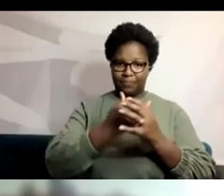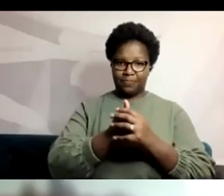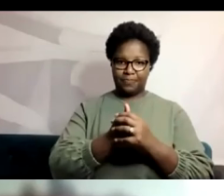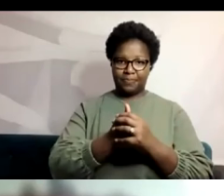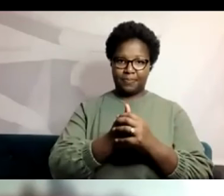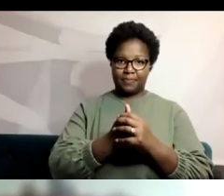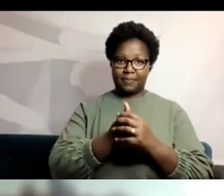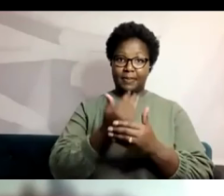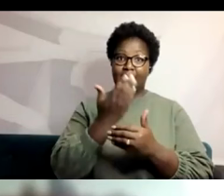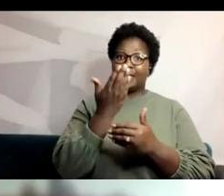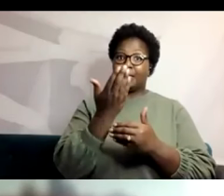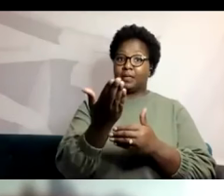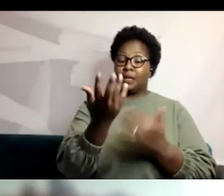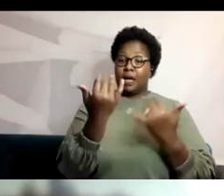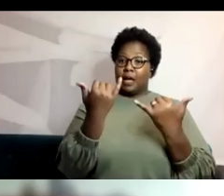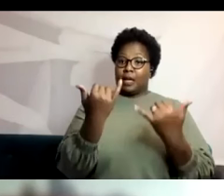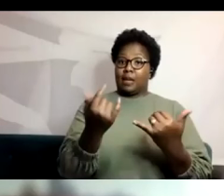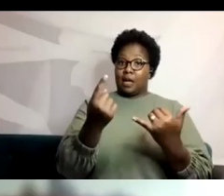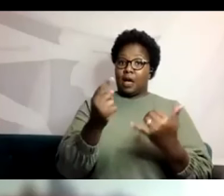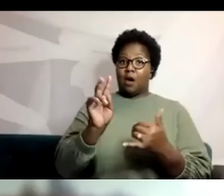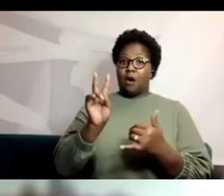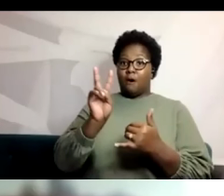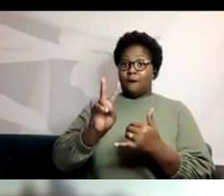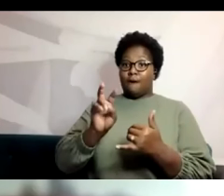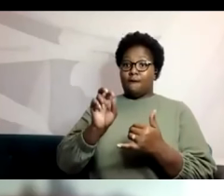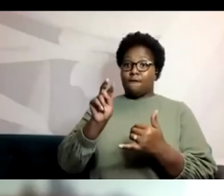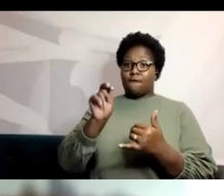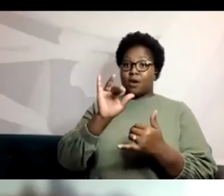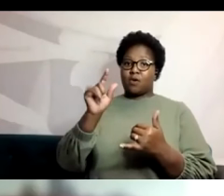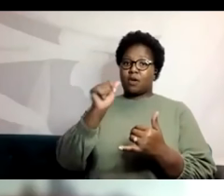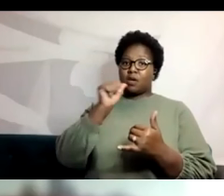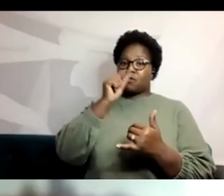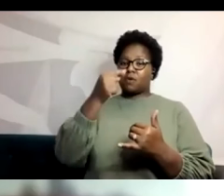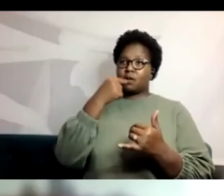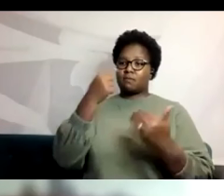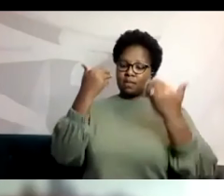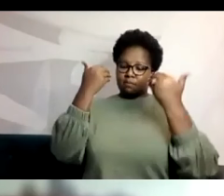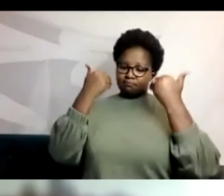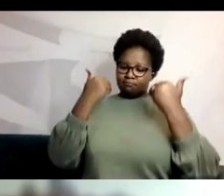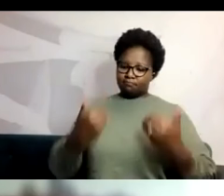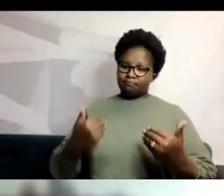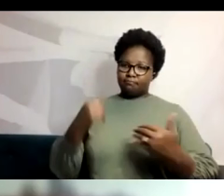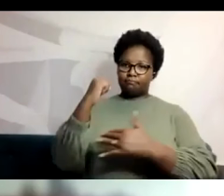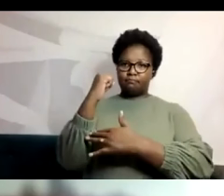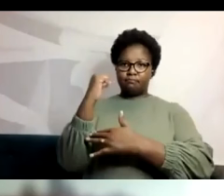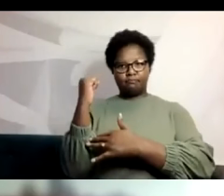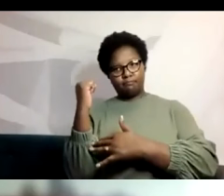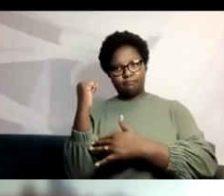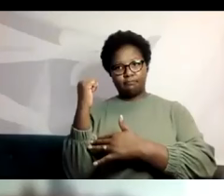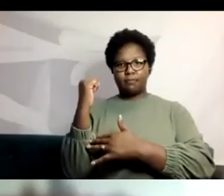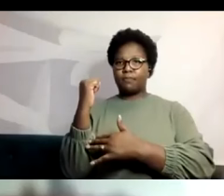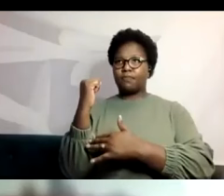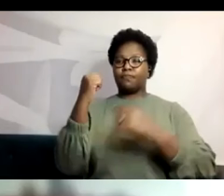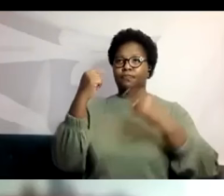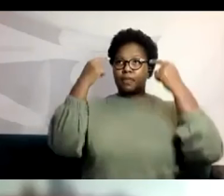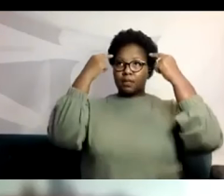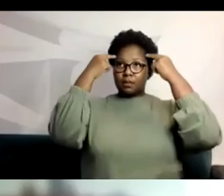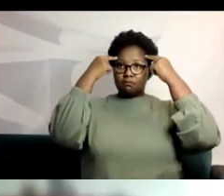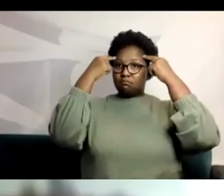So because Veronica has such severe spasticity and a cognition that